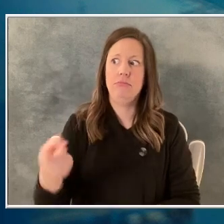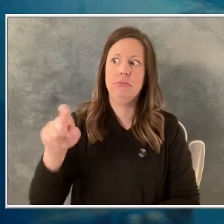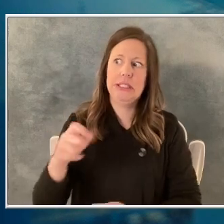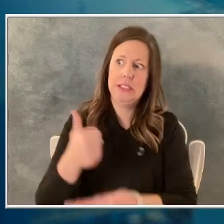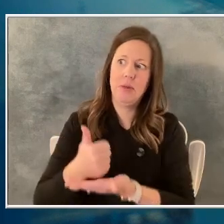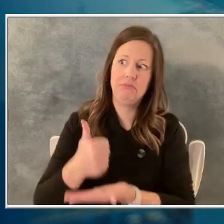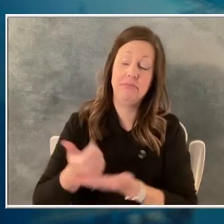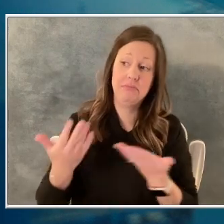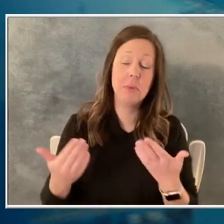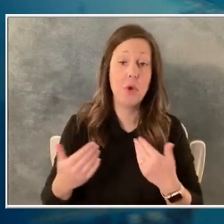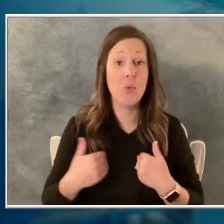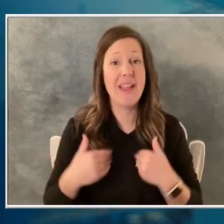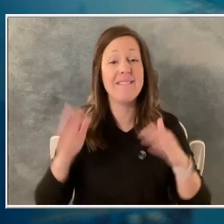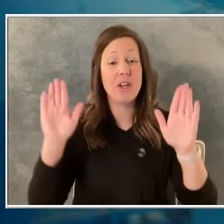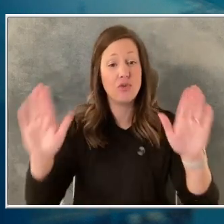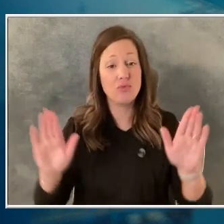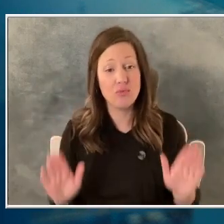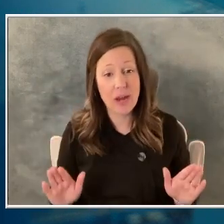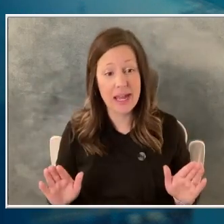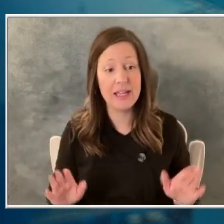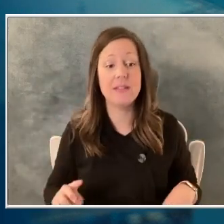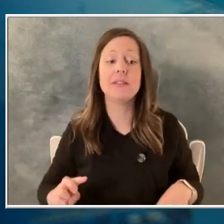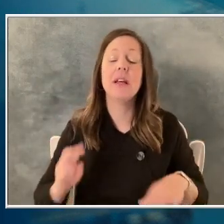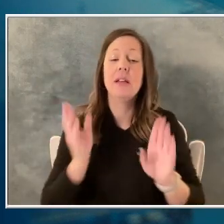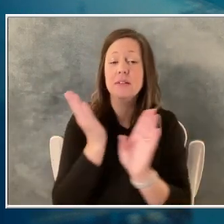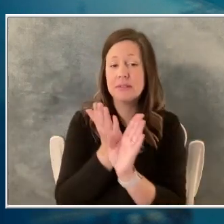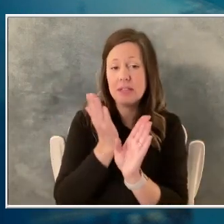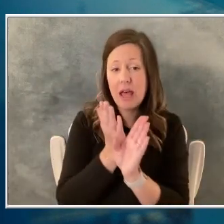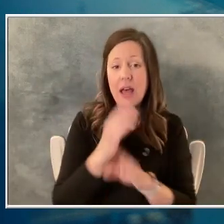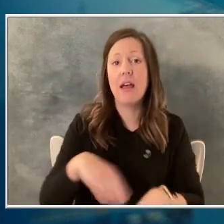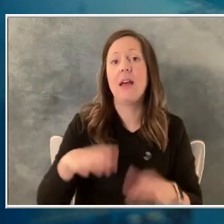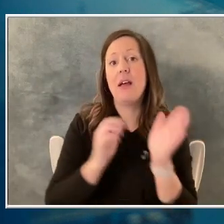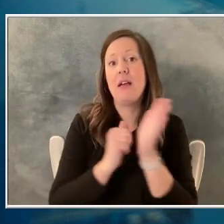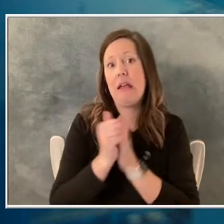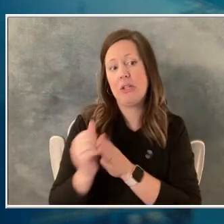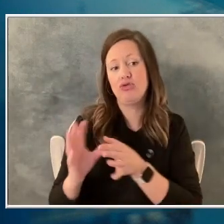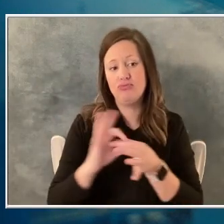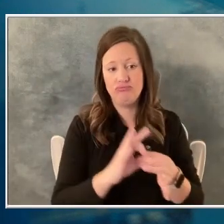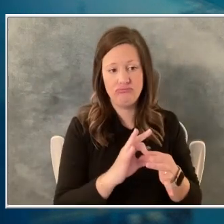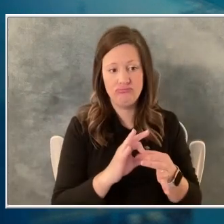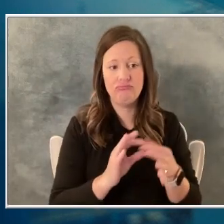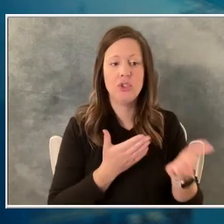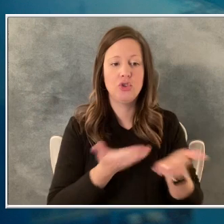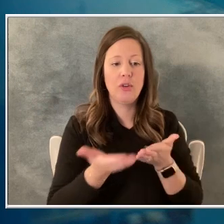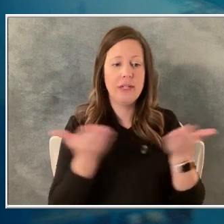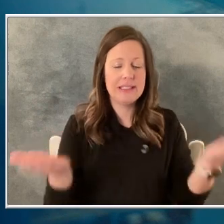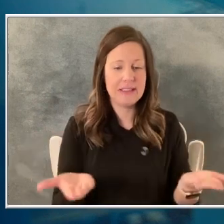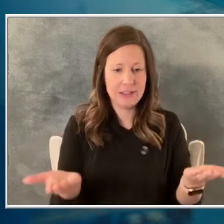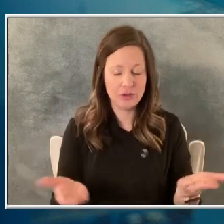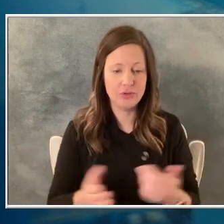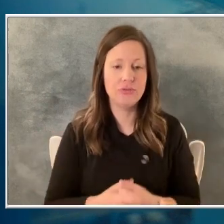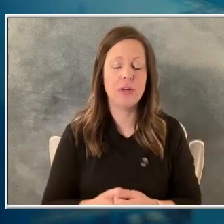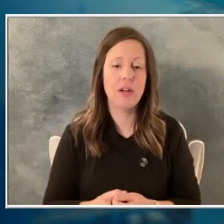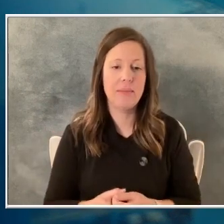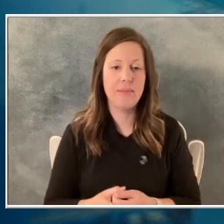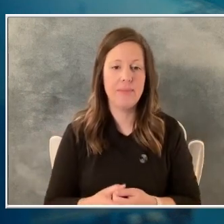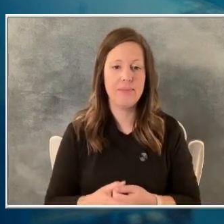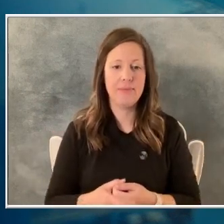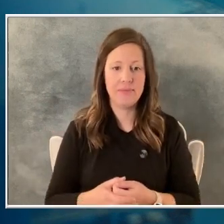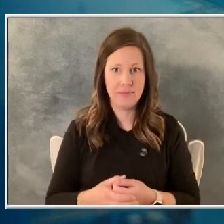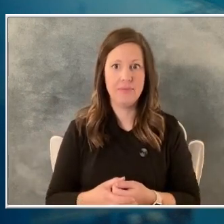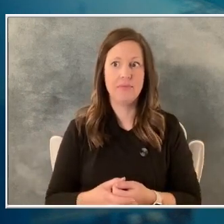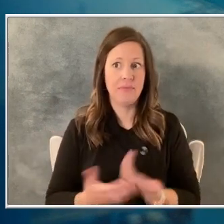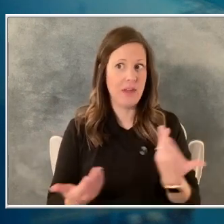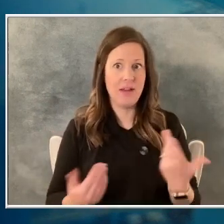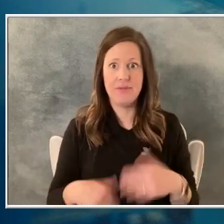great psycho-oncology service here of psychosocial professionals who